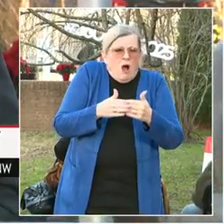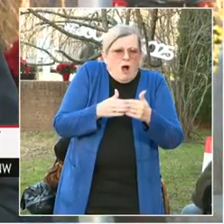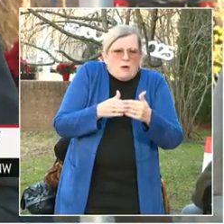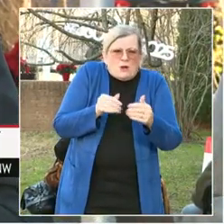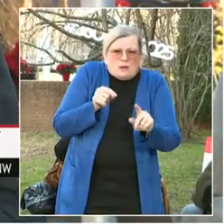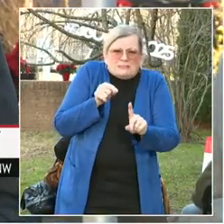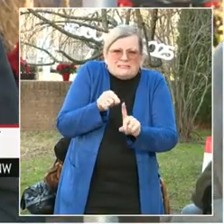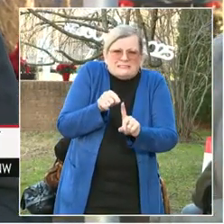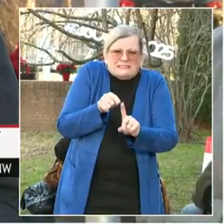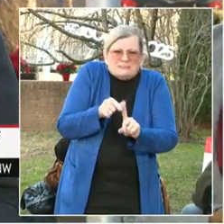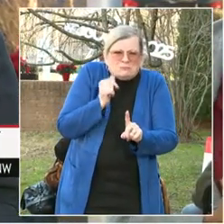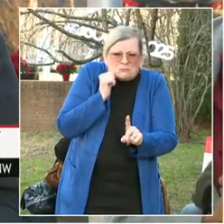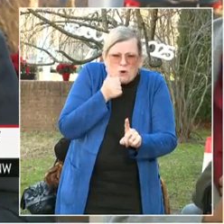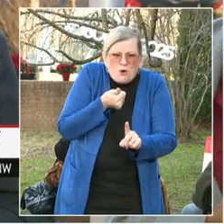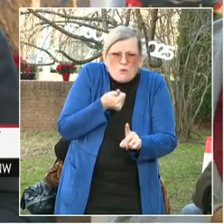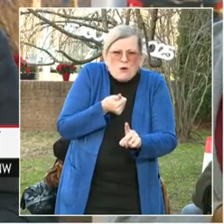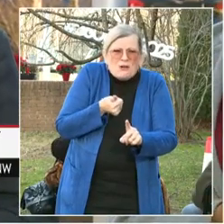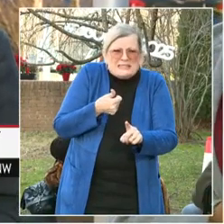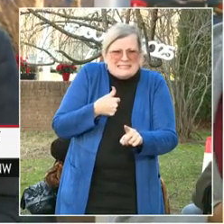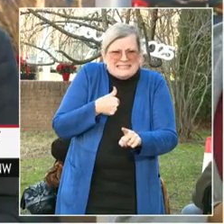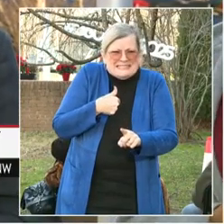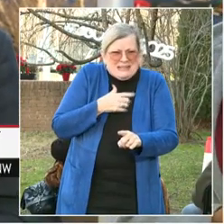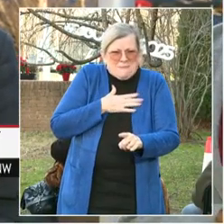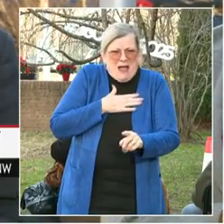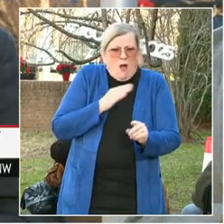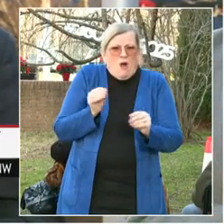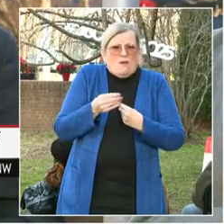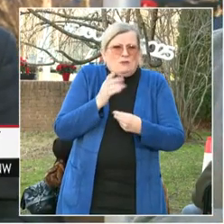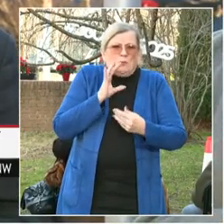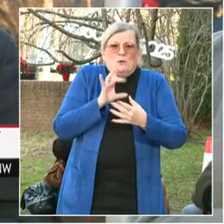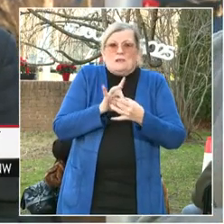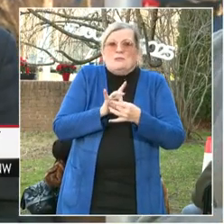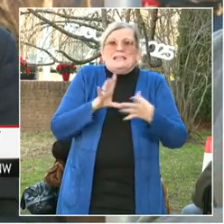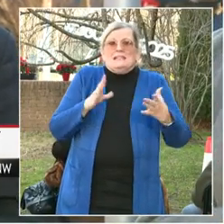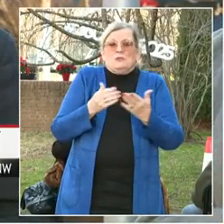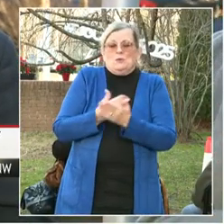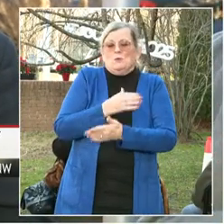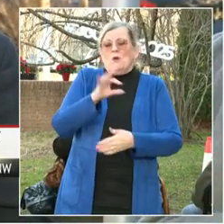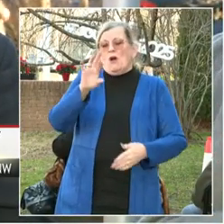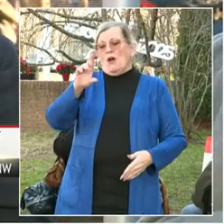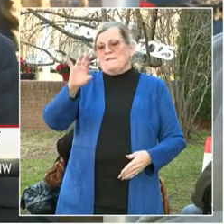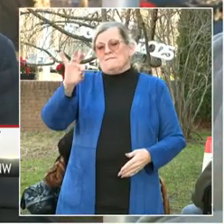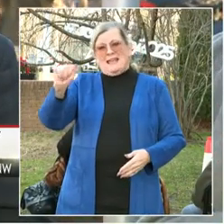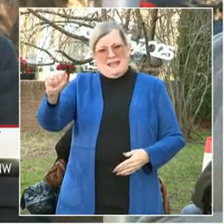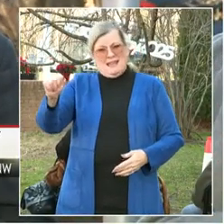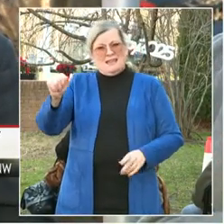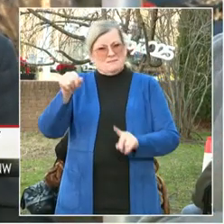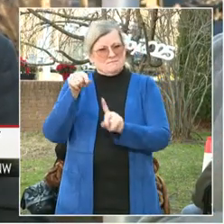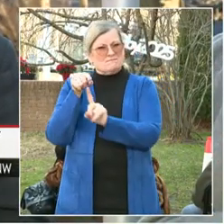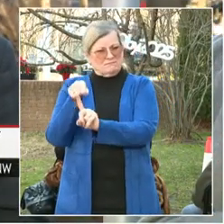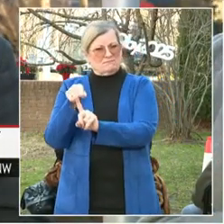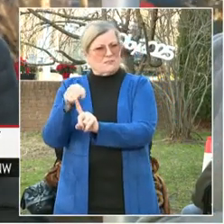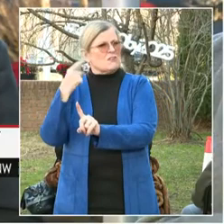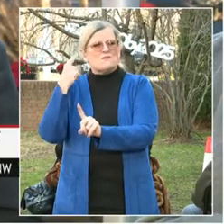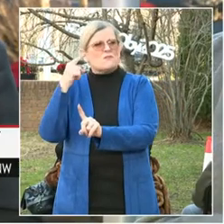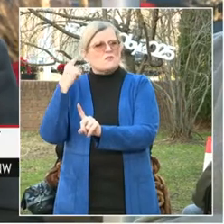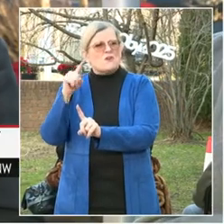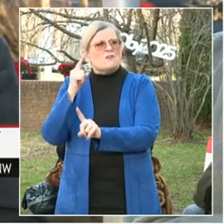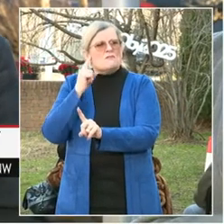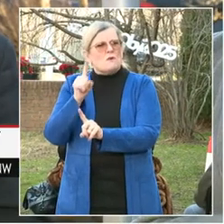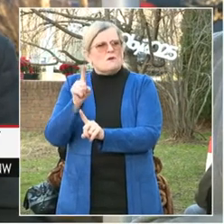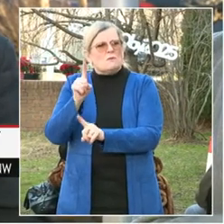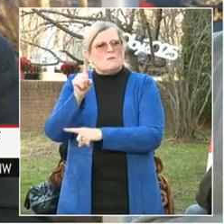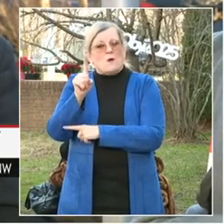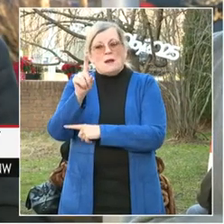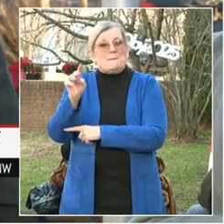office will be releasing a new RFA for a faith-based initiative to put $1 million out on the street for faith